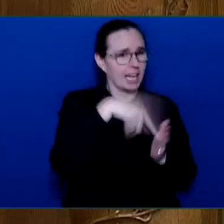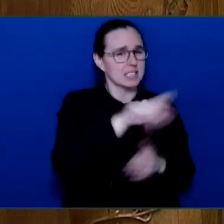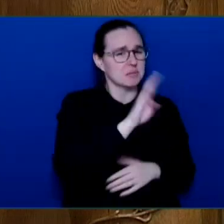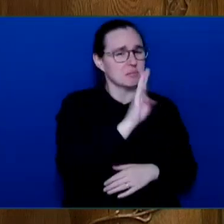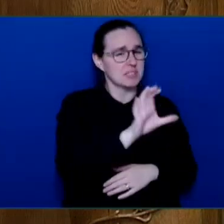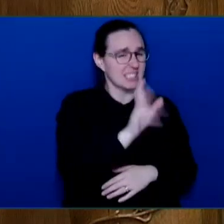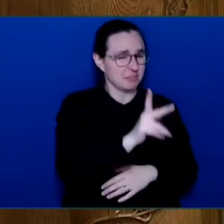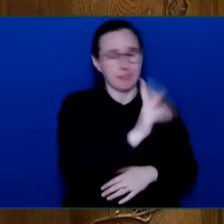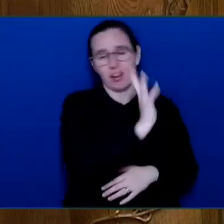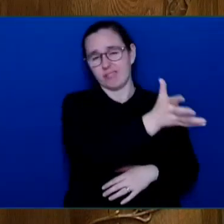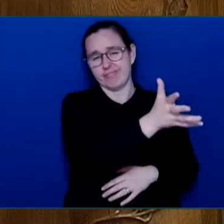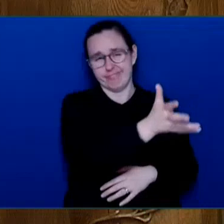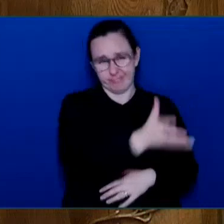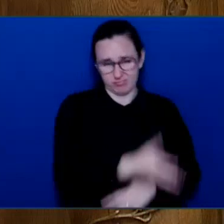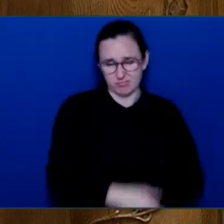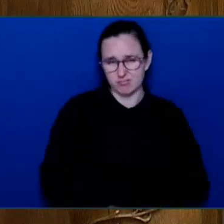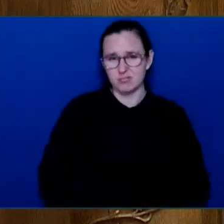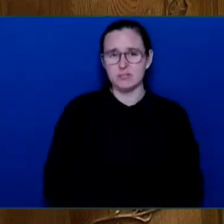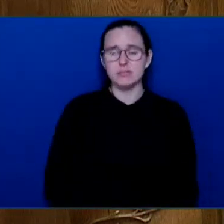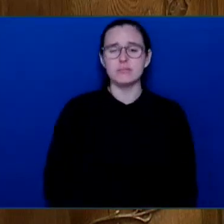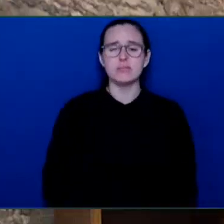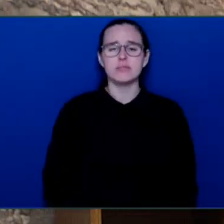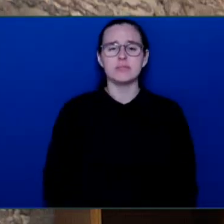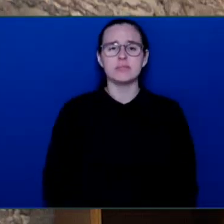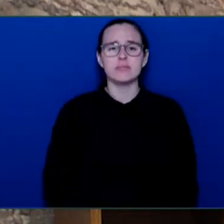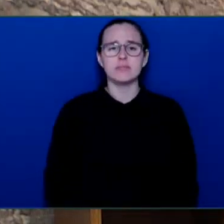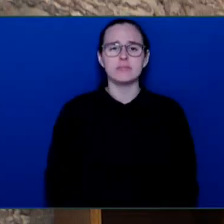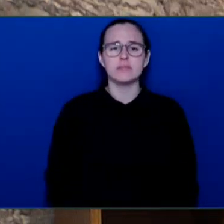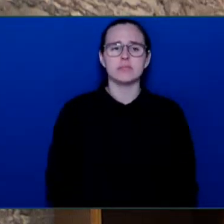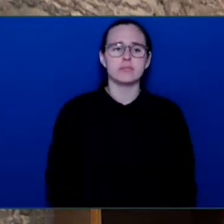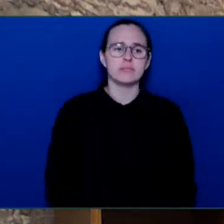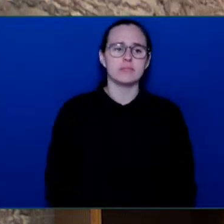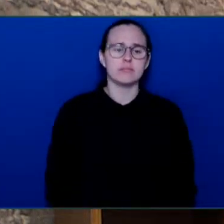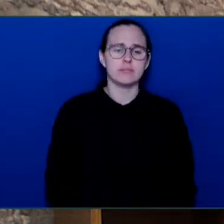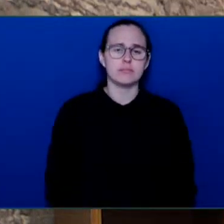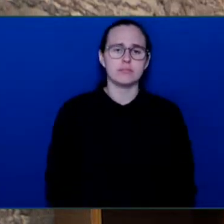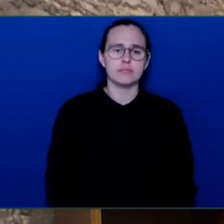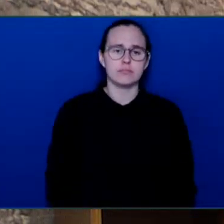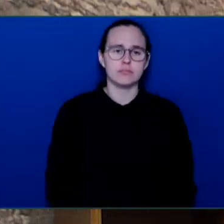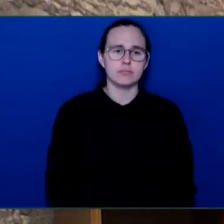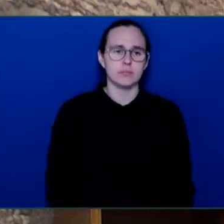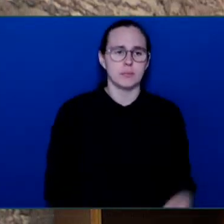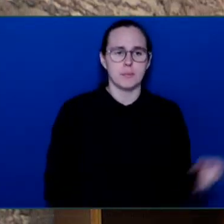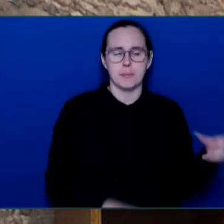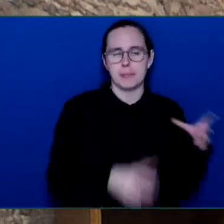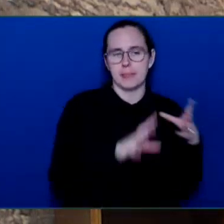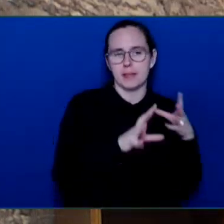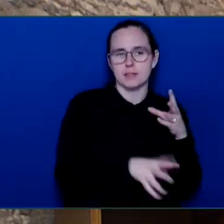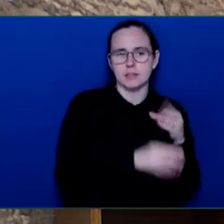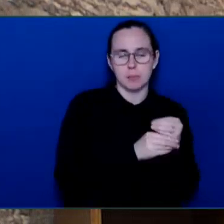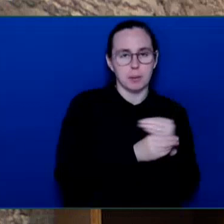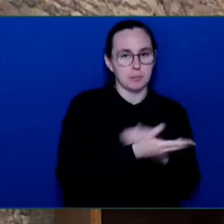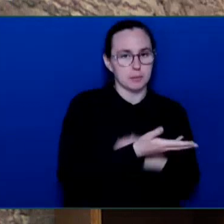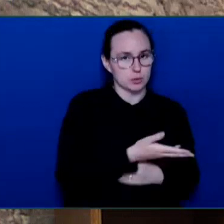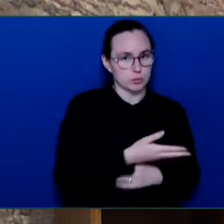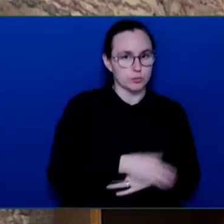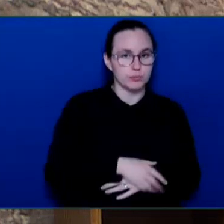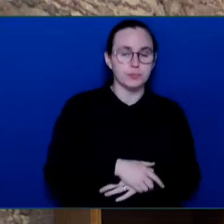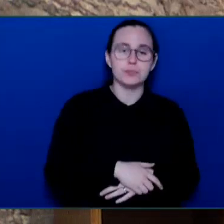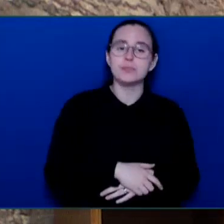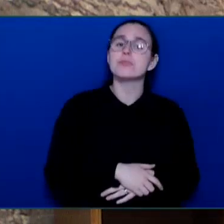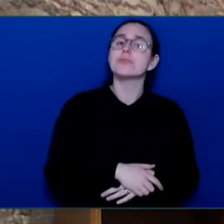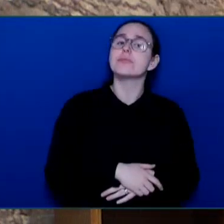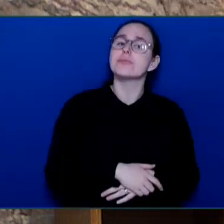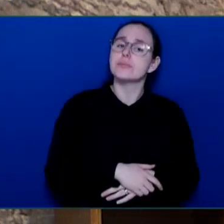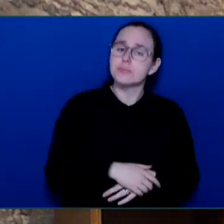Opposition House Leader supplemental. Mr. Speaker, 7 years in, and not a single emissions target has